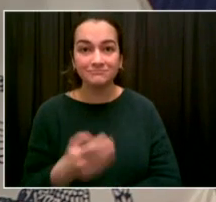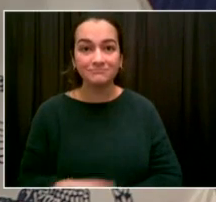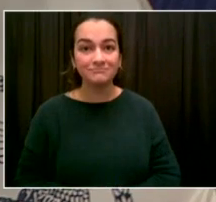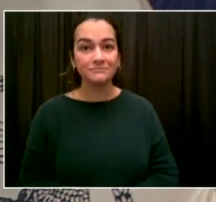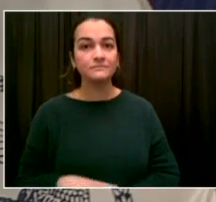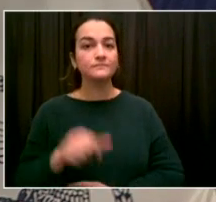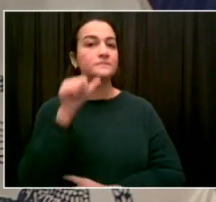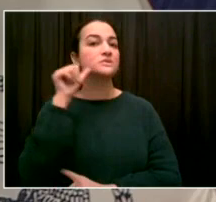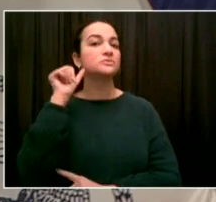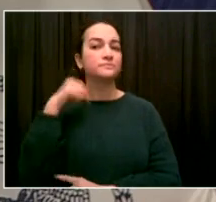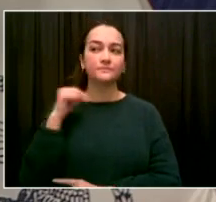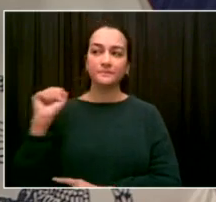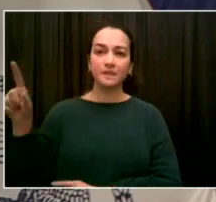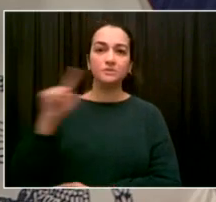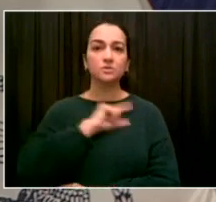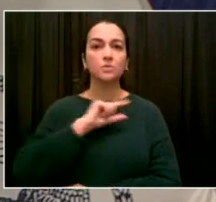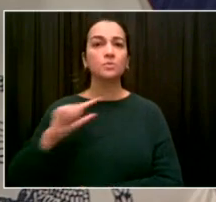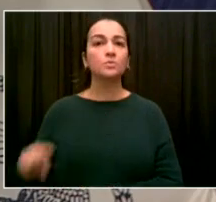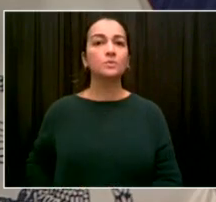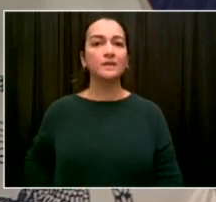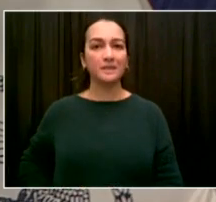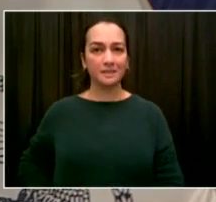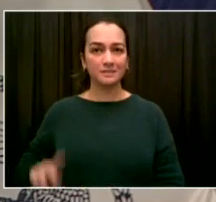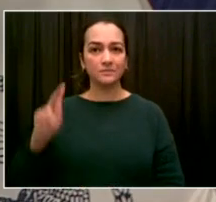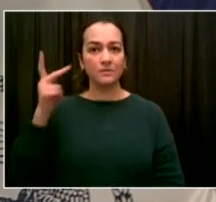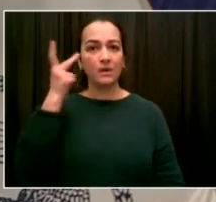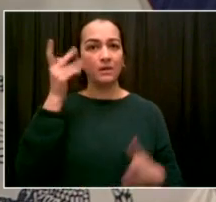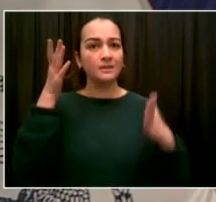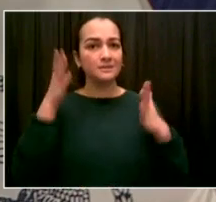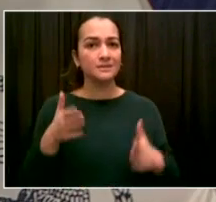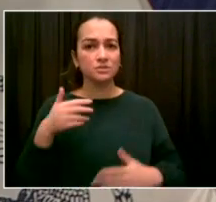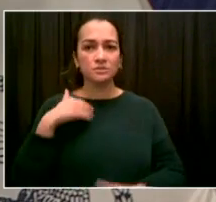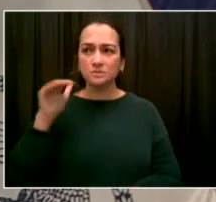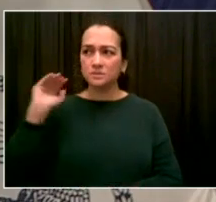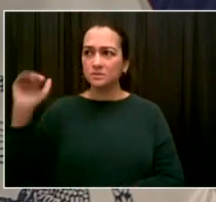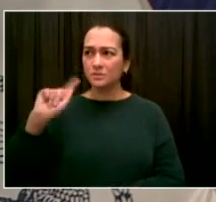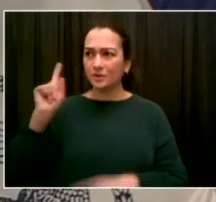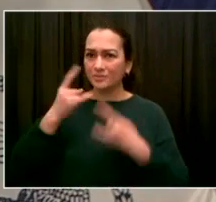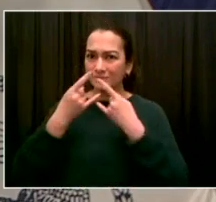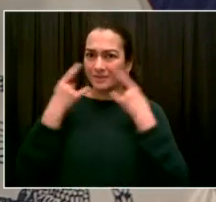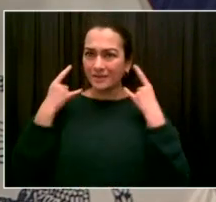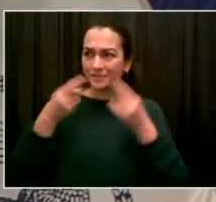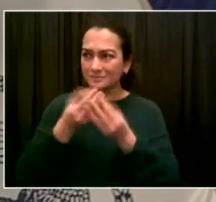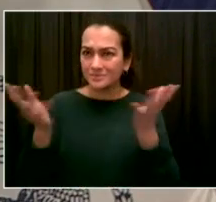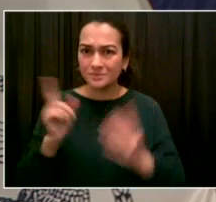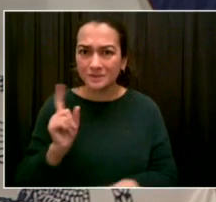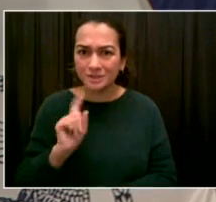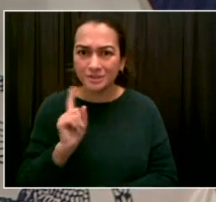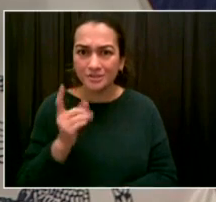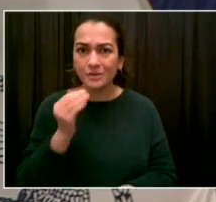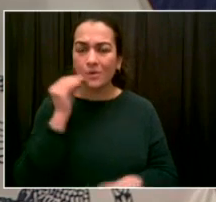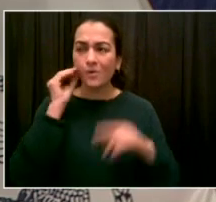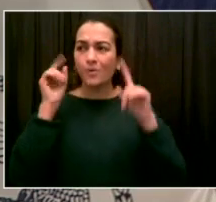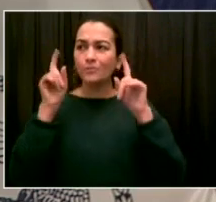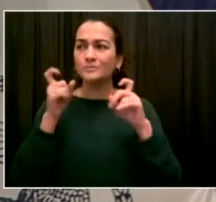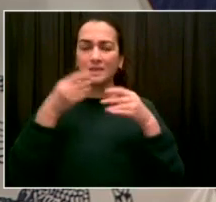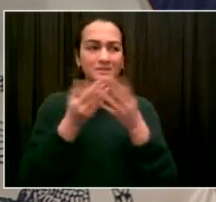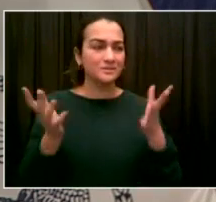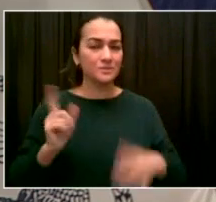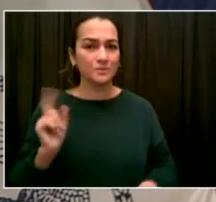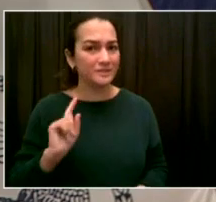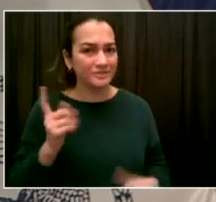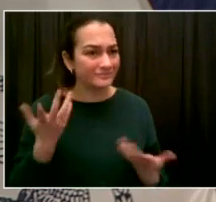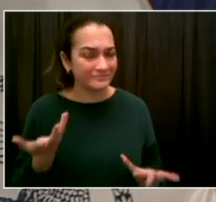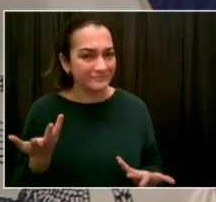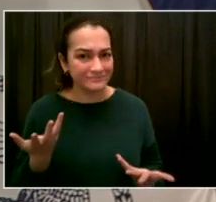home and the K95s are going to be handed out. So will that be distributed so people know where to go? Yeah, let me thank you for the question. And look, Queens is